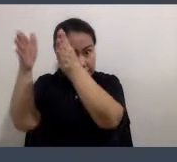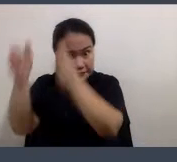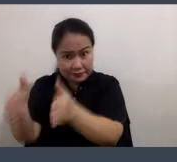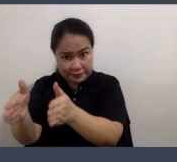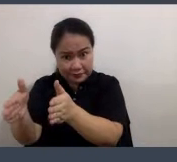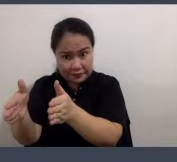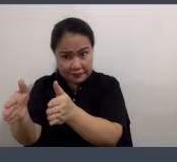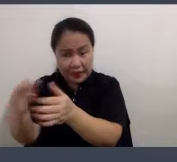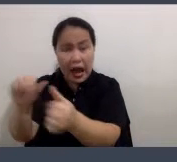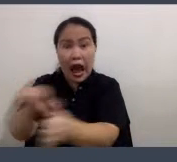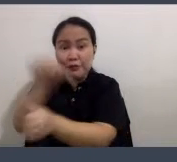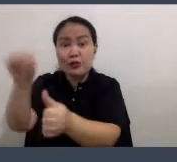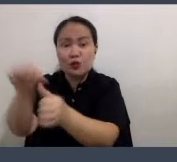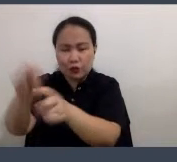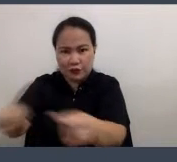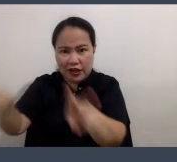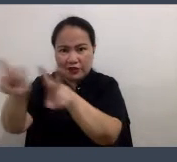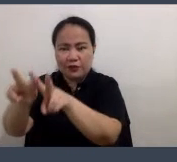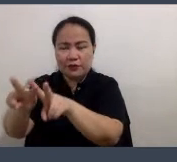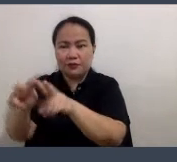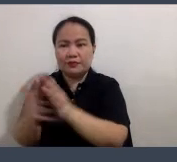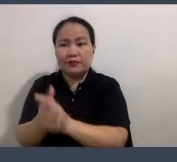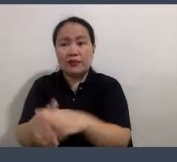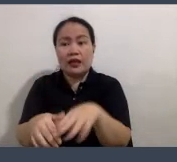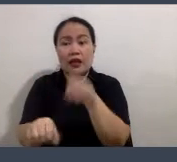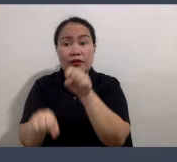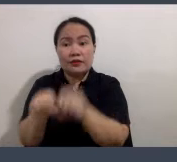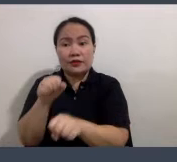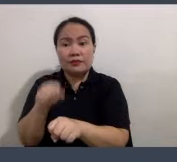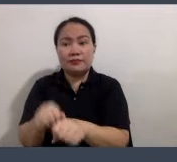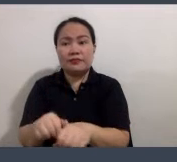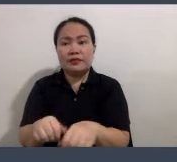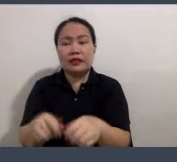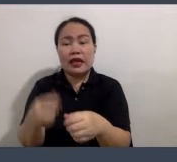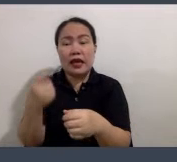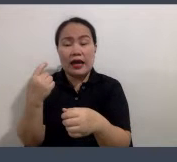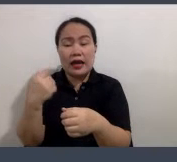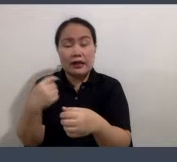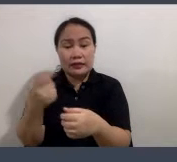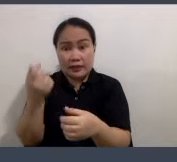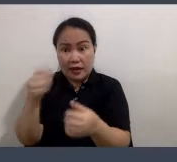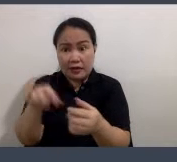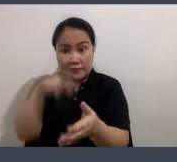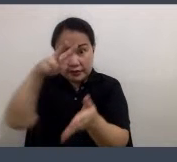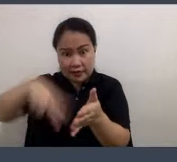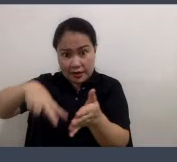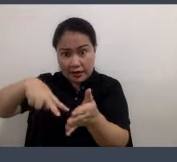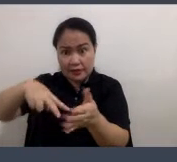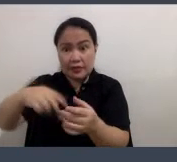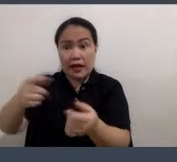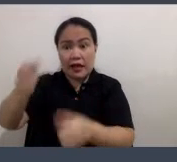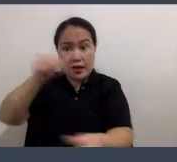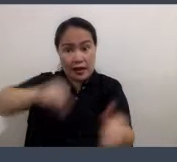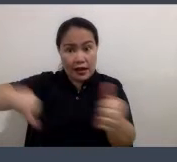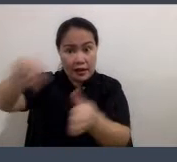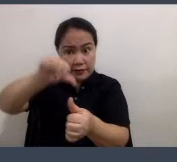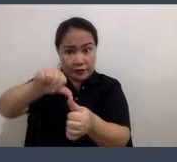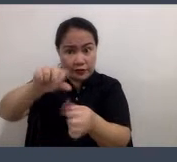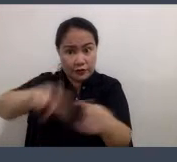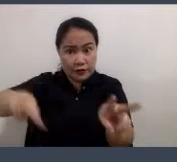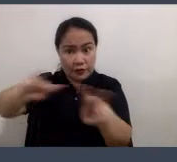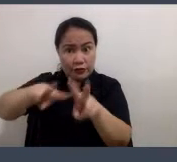dito, so ibig sabihin absolute value yun. Therefore, this is read as the absolute value of positive 2 is